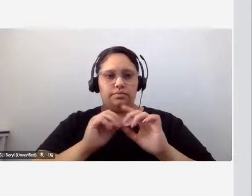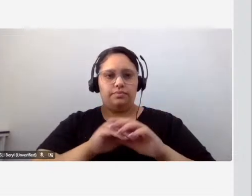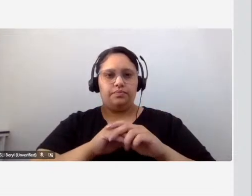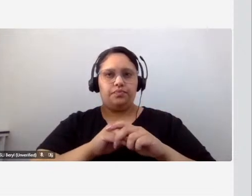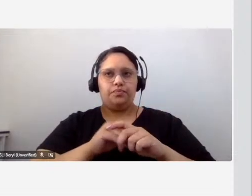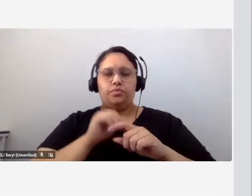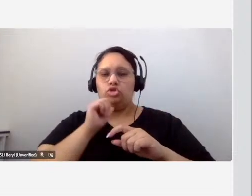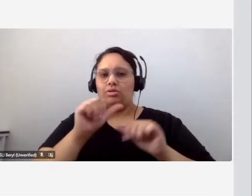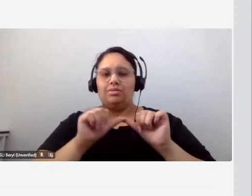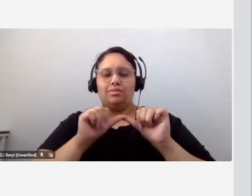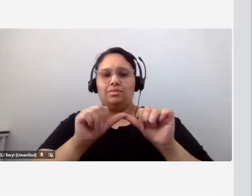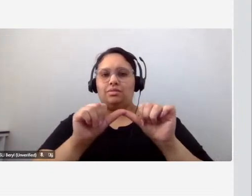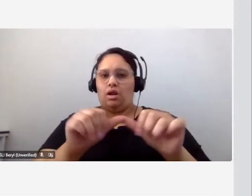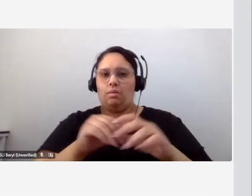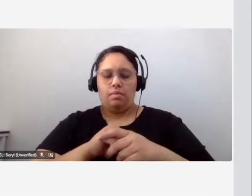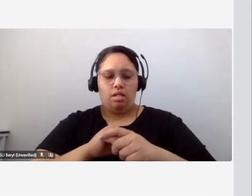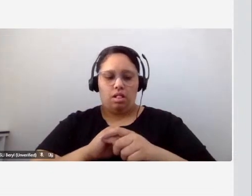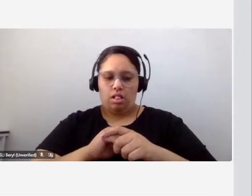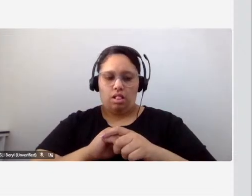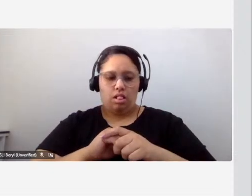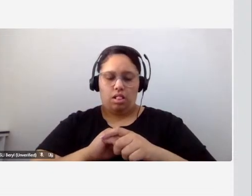not sustainable.